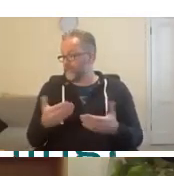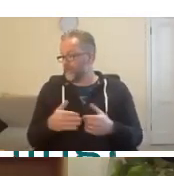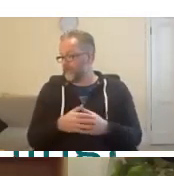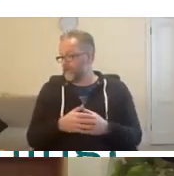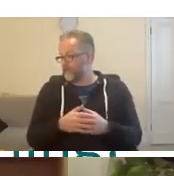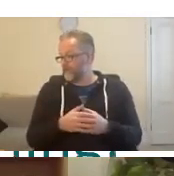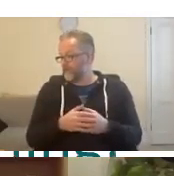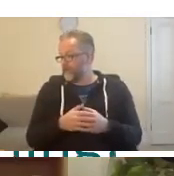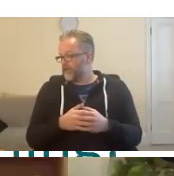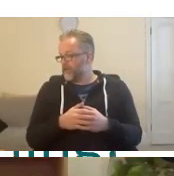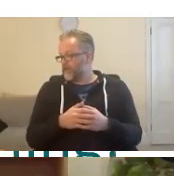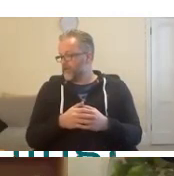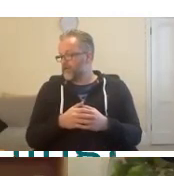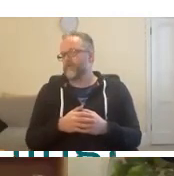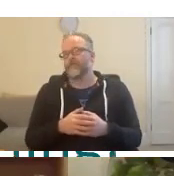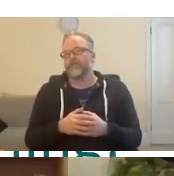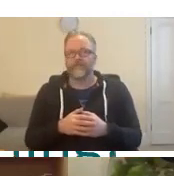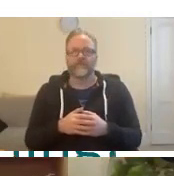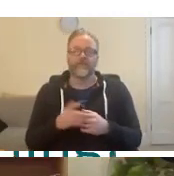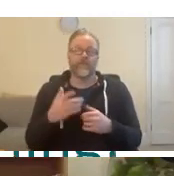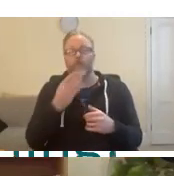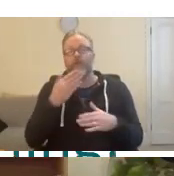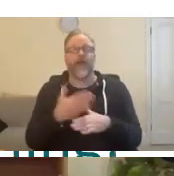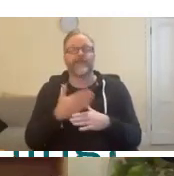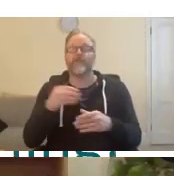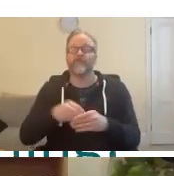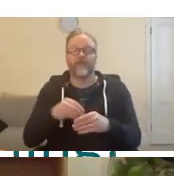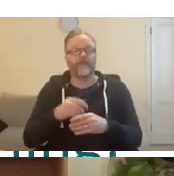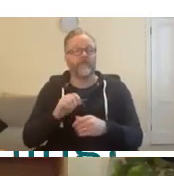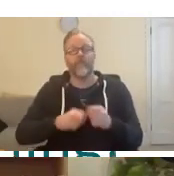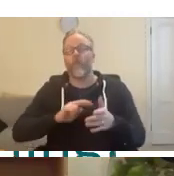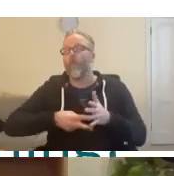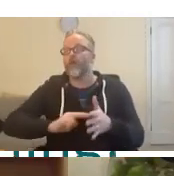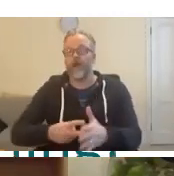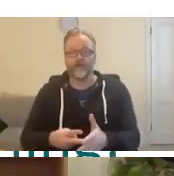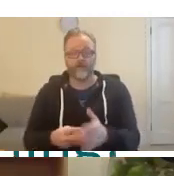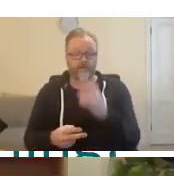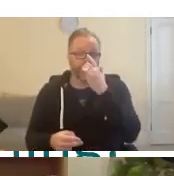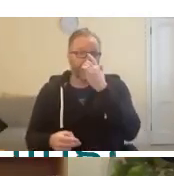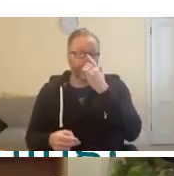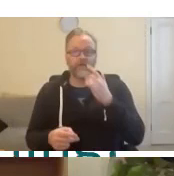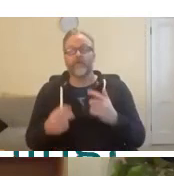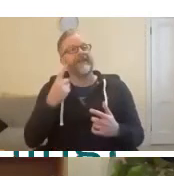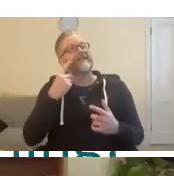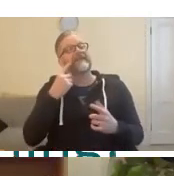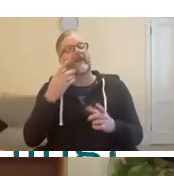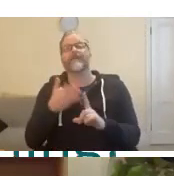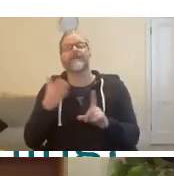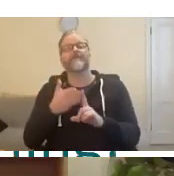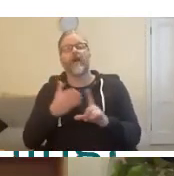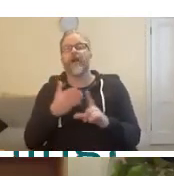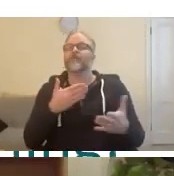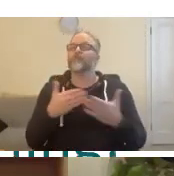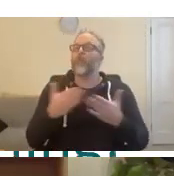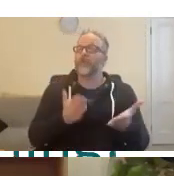hope that it's a useful way for the active ingredients to be organised, to be easily identified and sorted